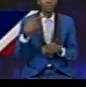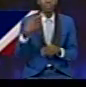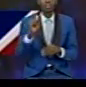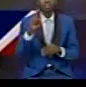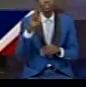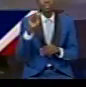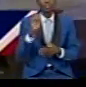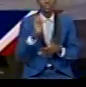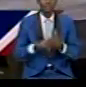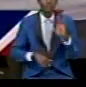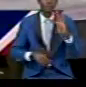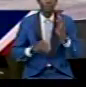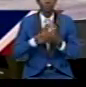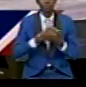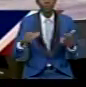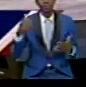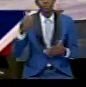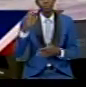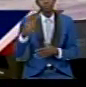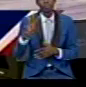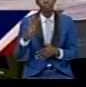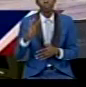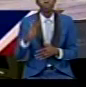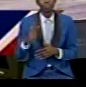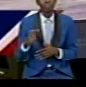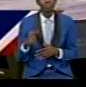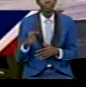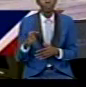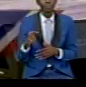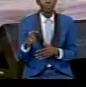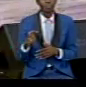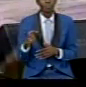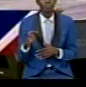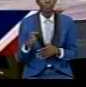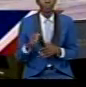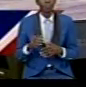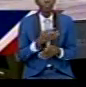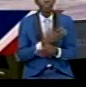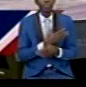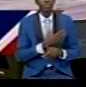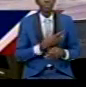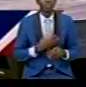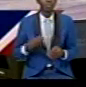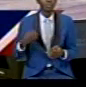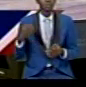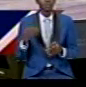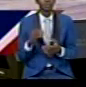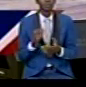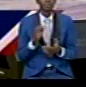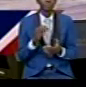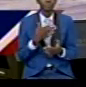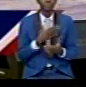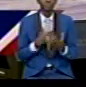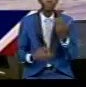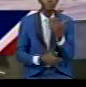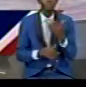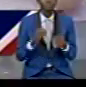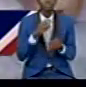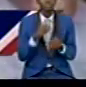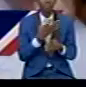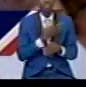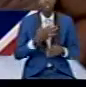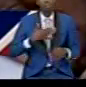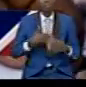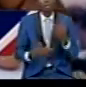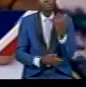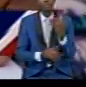chapter 4 verse 14, and my temptation which was in my flesh, ye despise not. What does